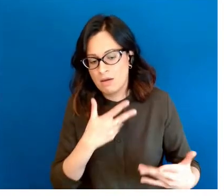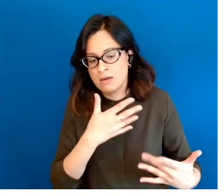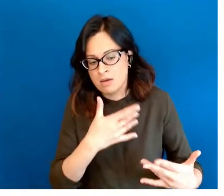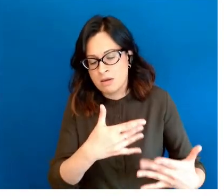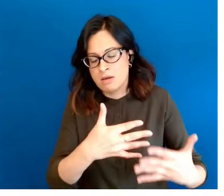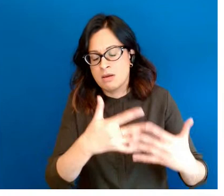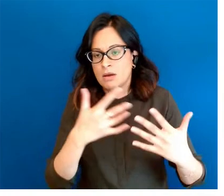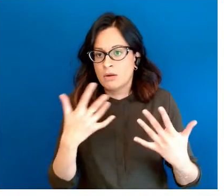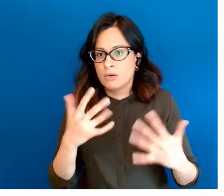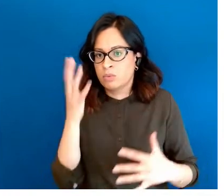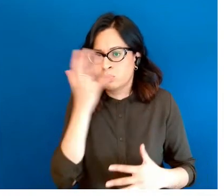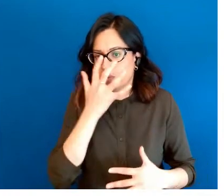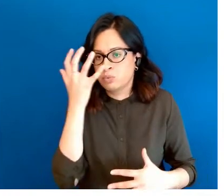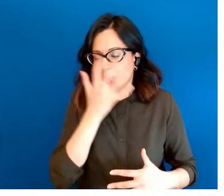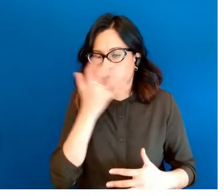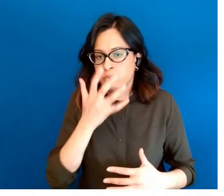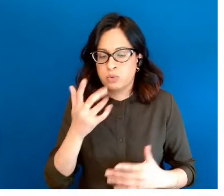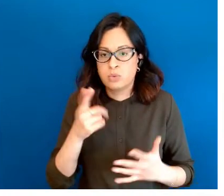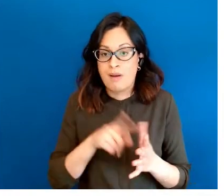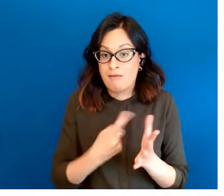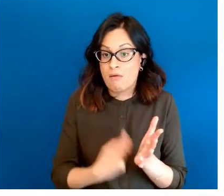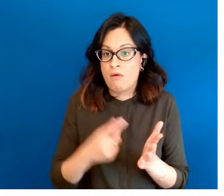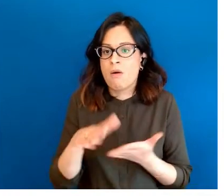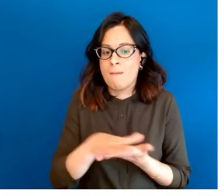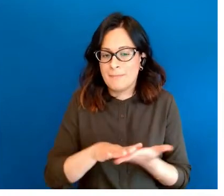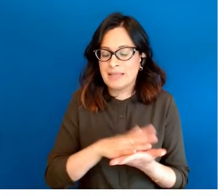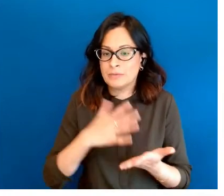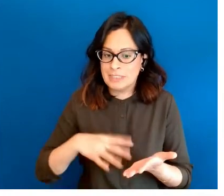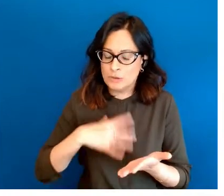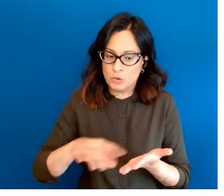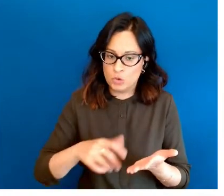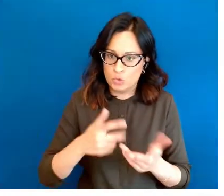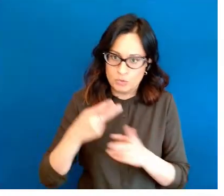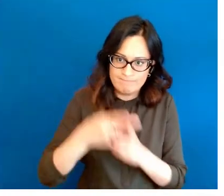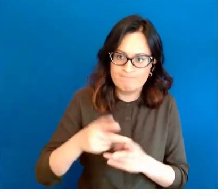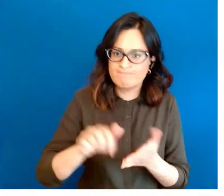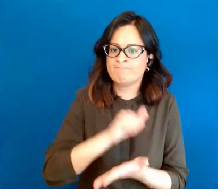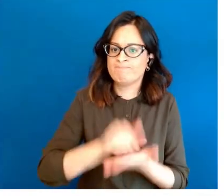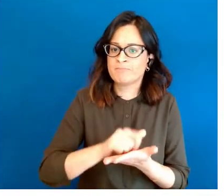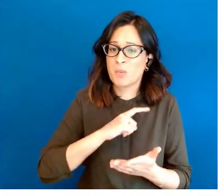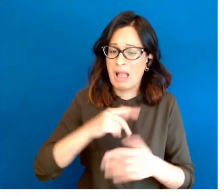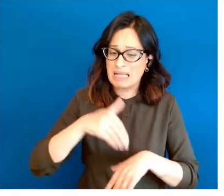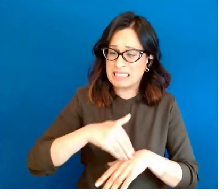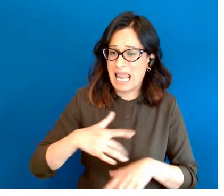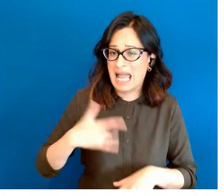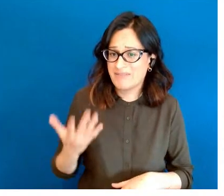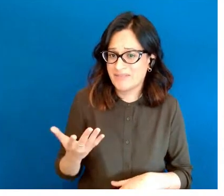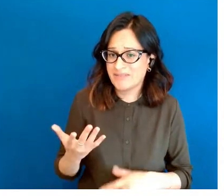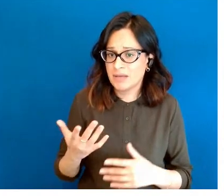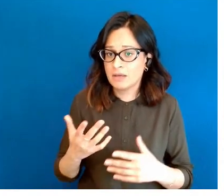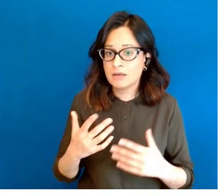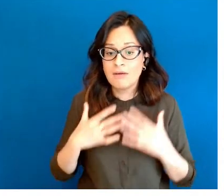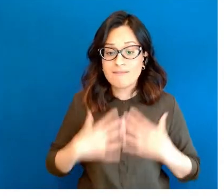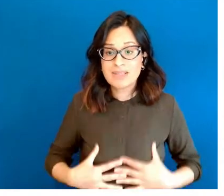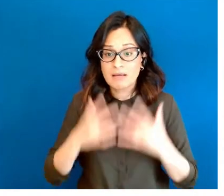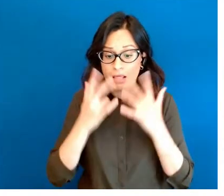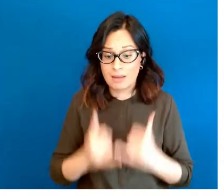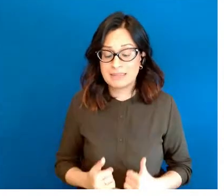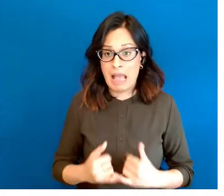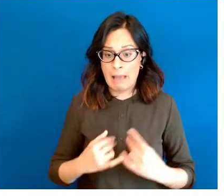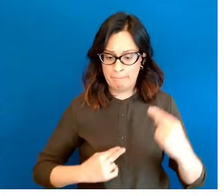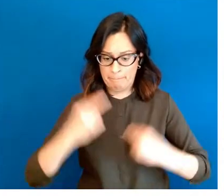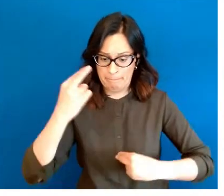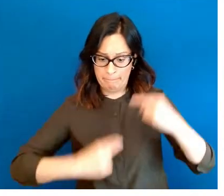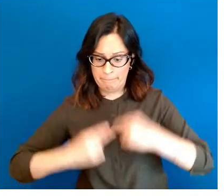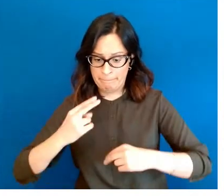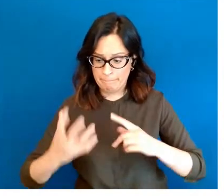impact upon their life, which deserves proper attention, and that a simple physical examination is part of the process of finding out what's going on for